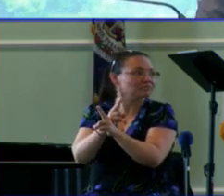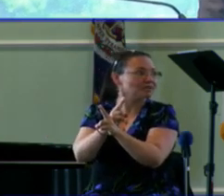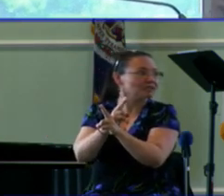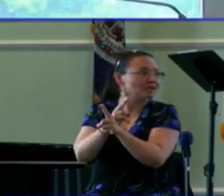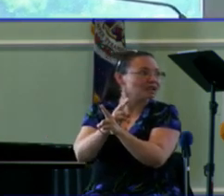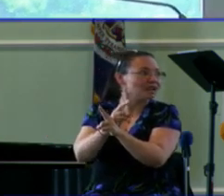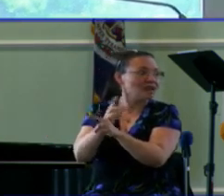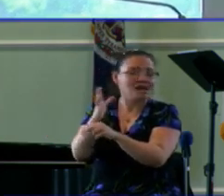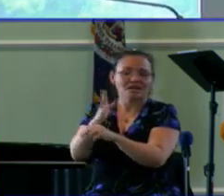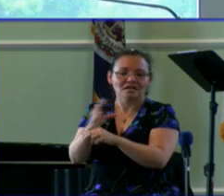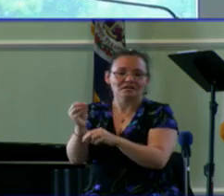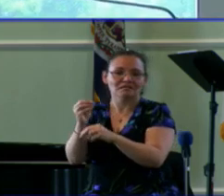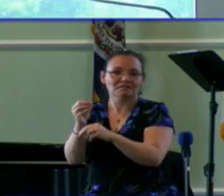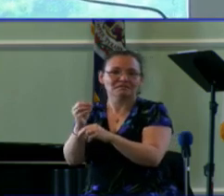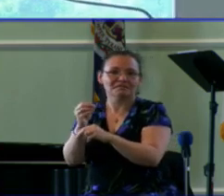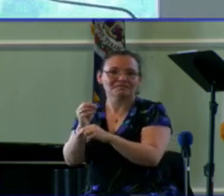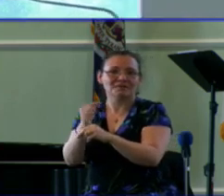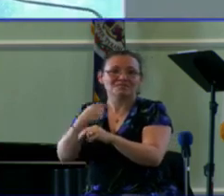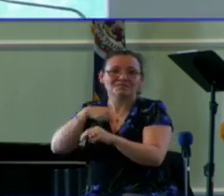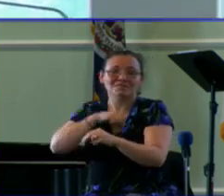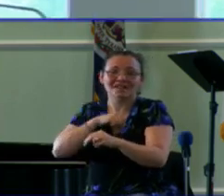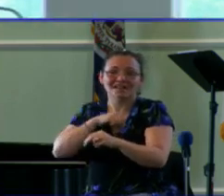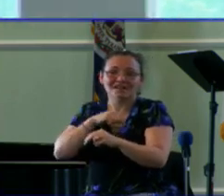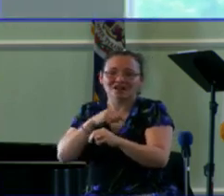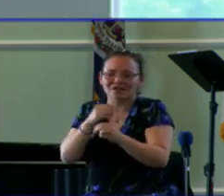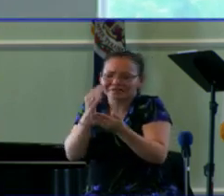And we are just part